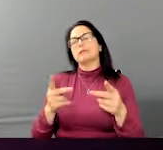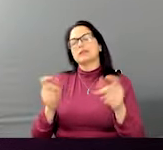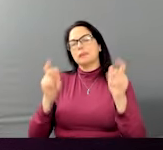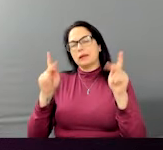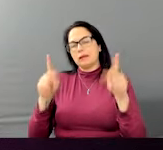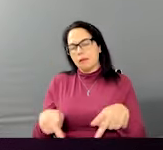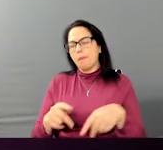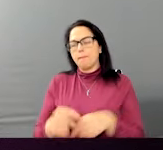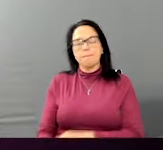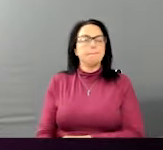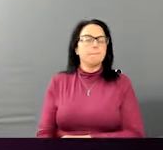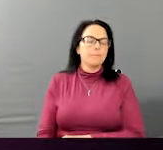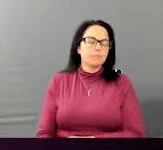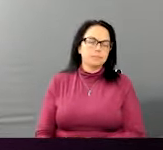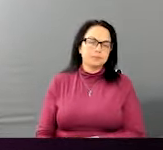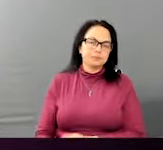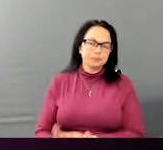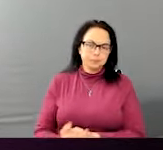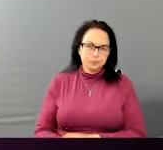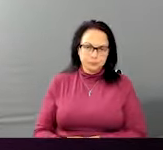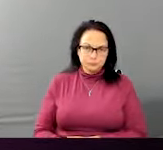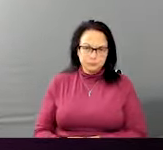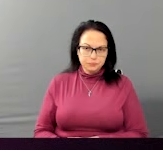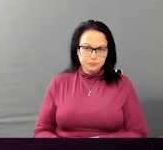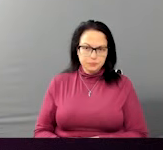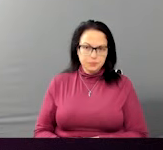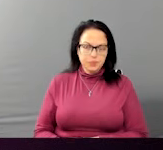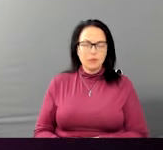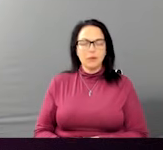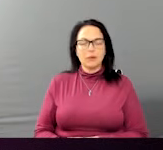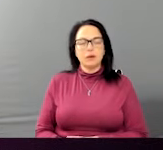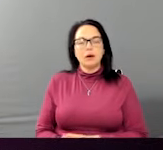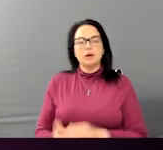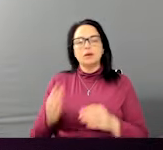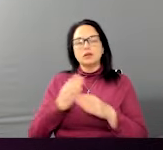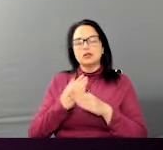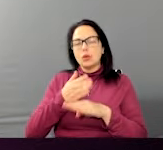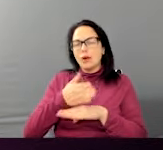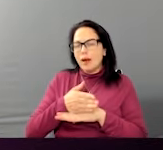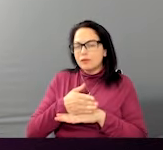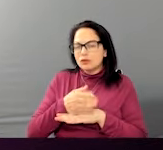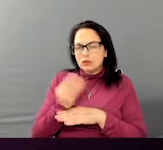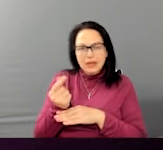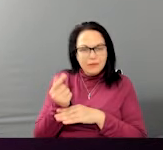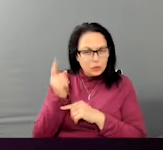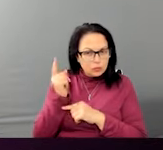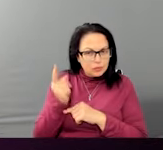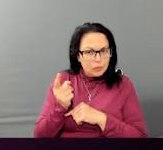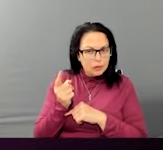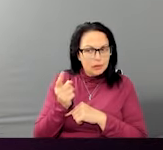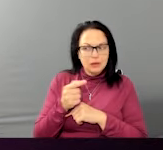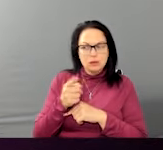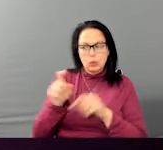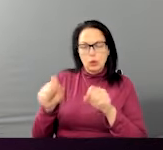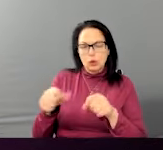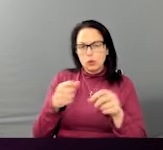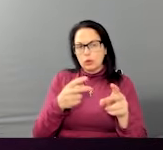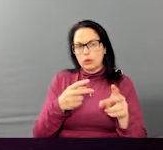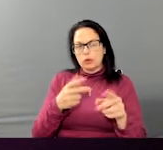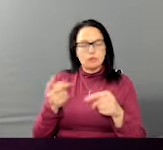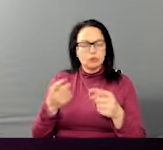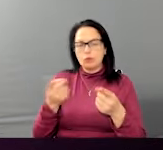just a lot. Yeah, we'll speed it up a lot. So after just a couple of minutes, when you can just grab a